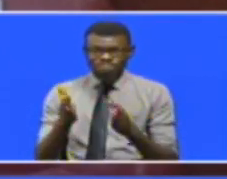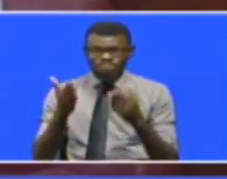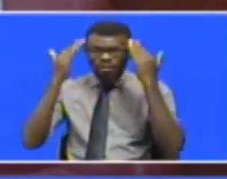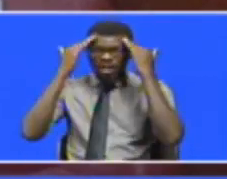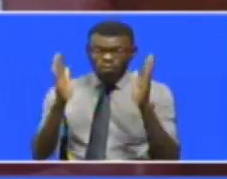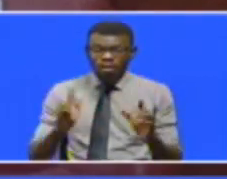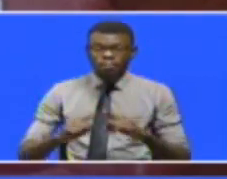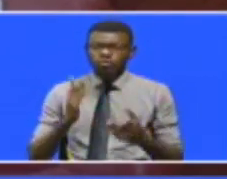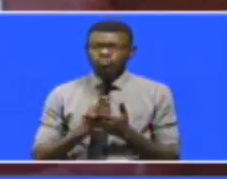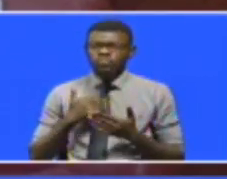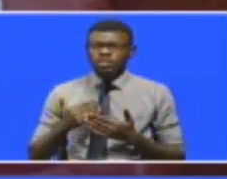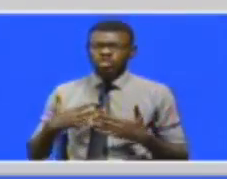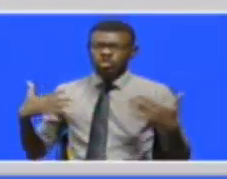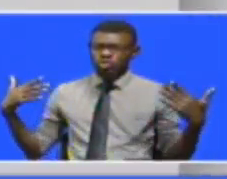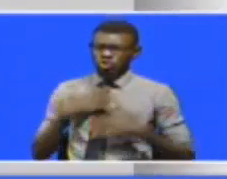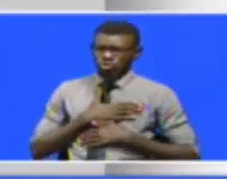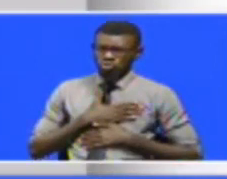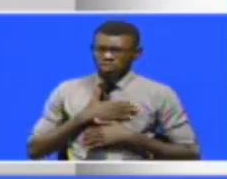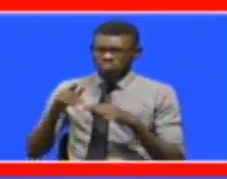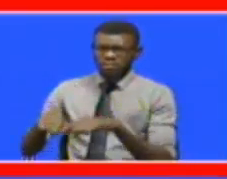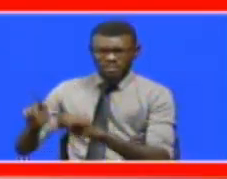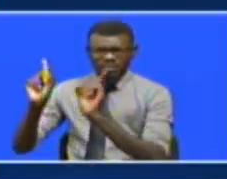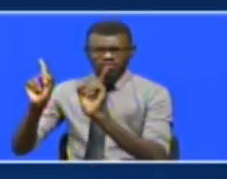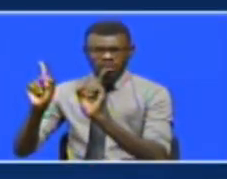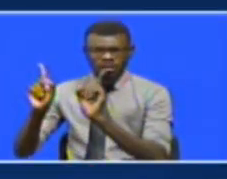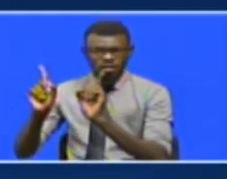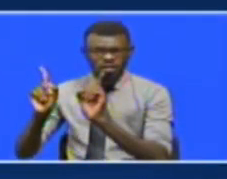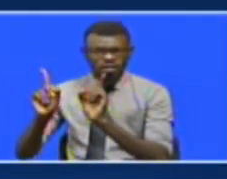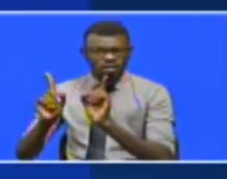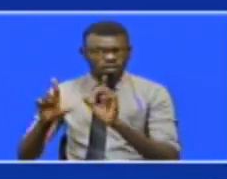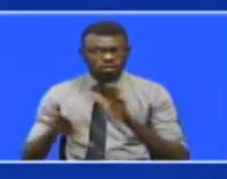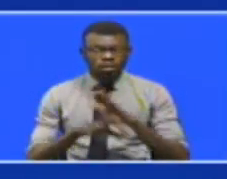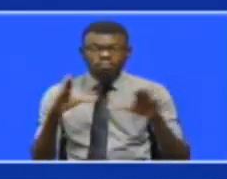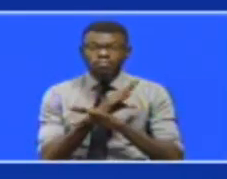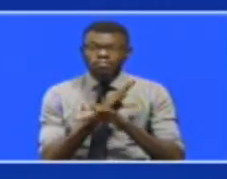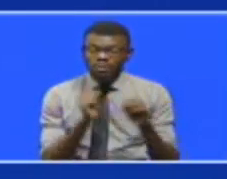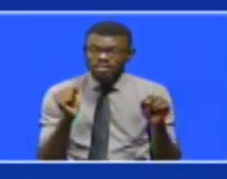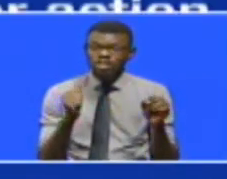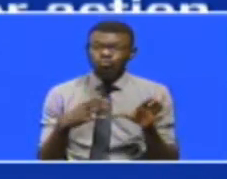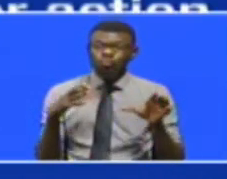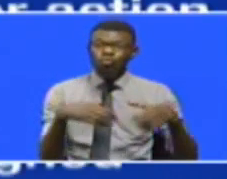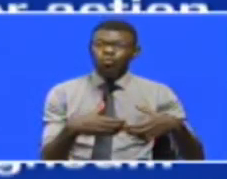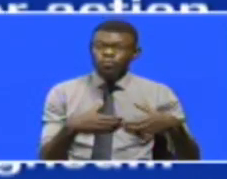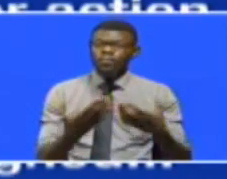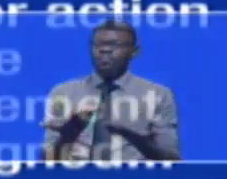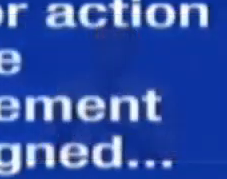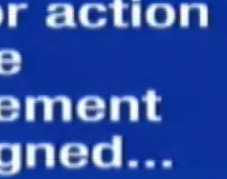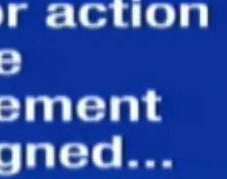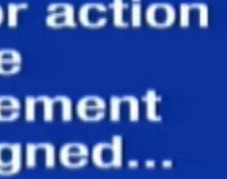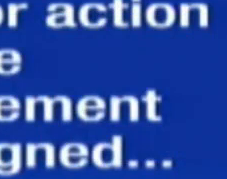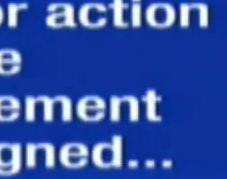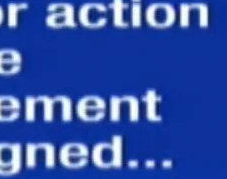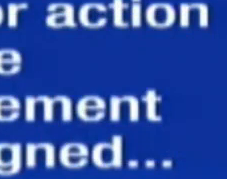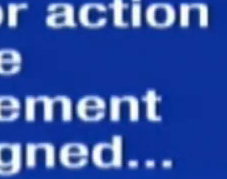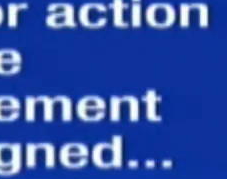I am shocked by yourself. The Deputy President's allies had earlier secured an order from the Political Parties Disputes